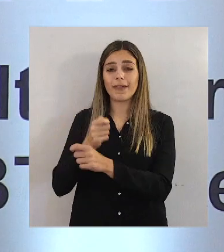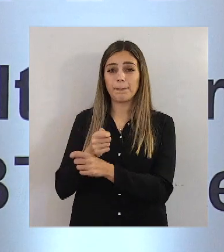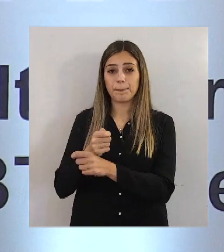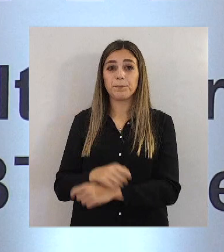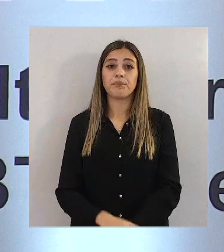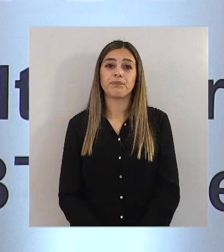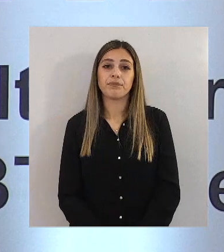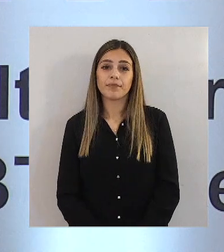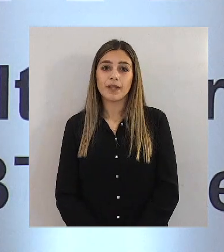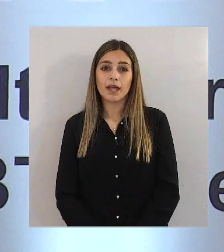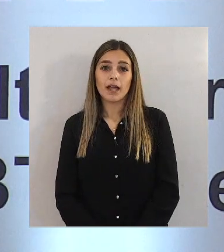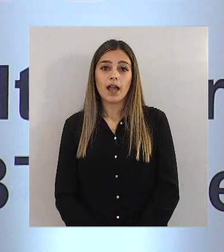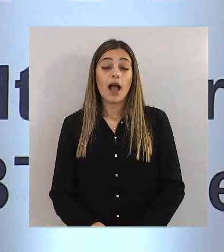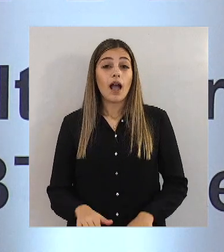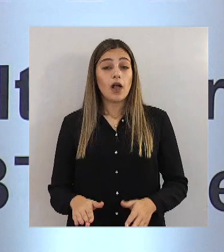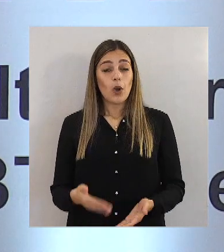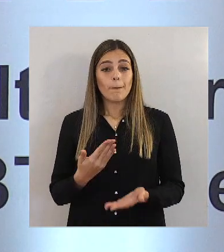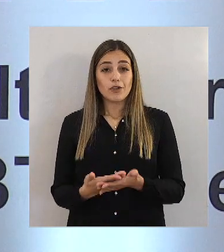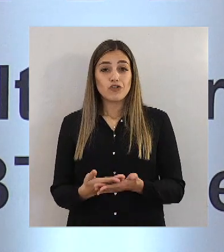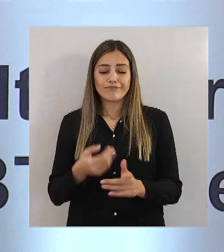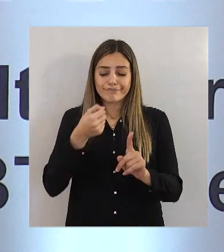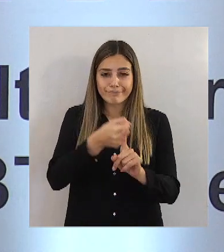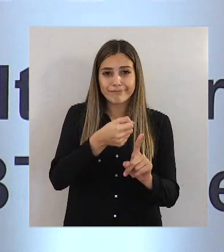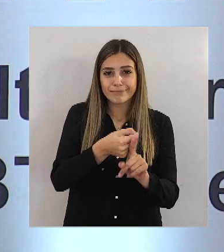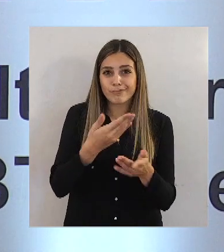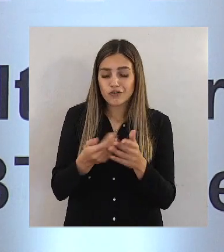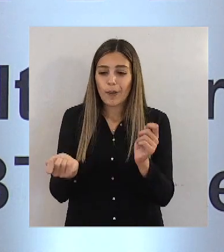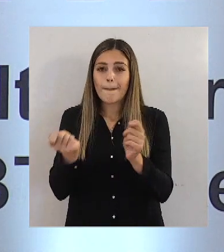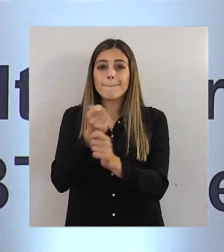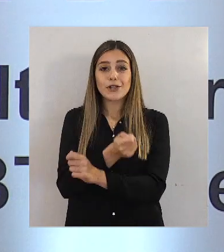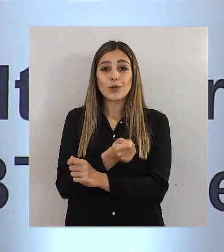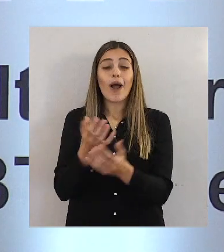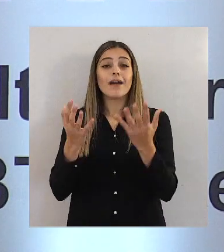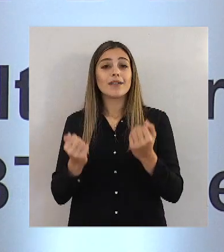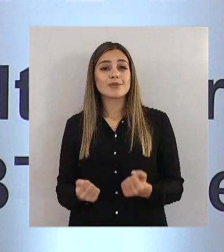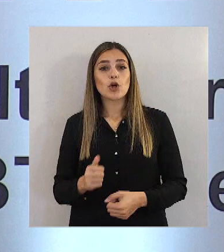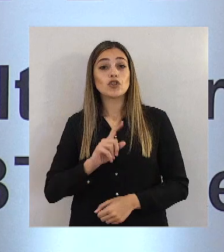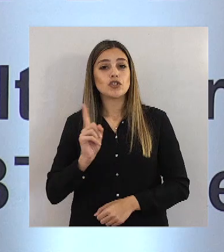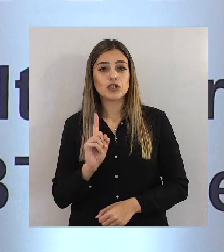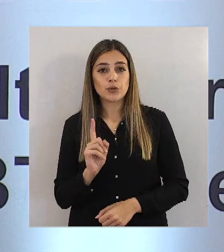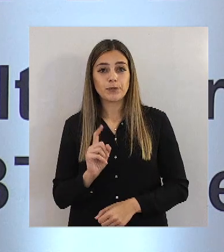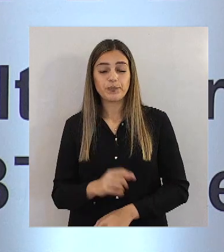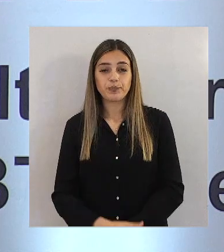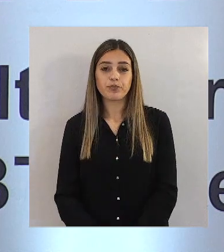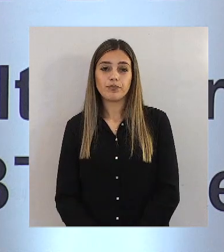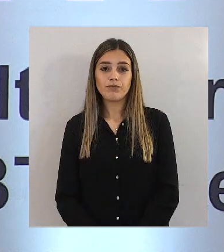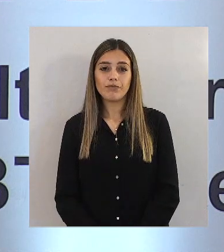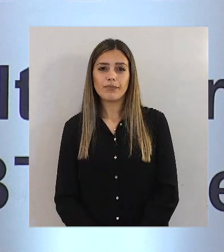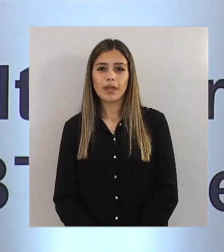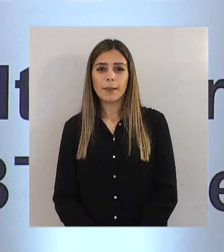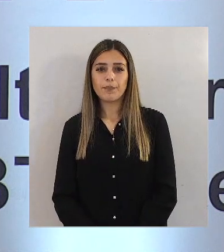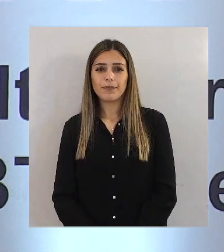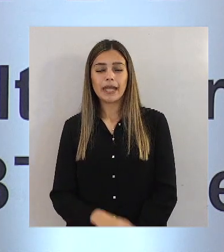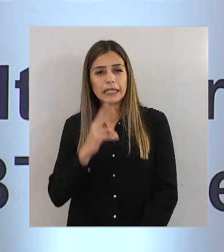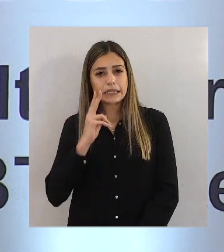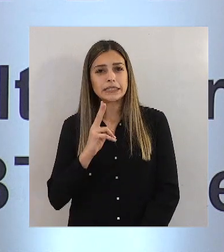policies change practice for the better requires an intersectional approach that recognizes the roles that